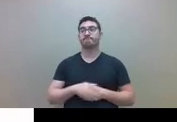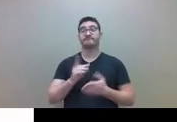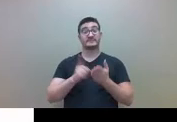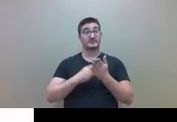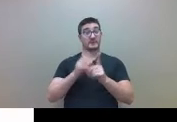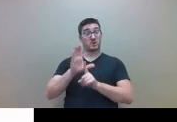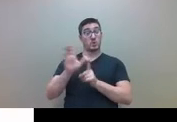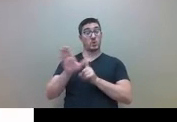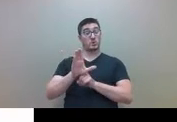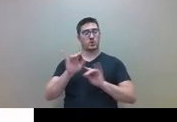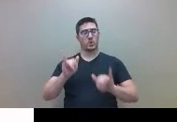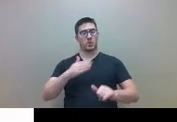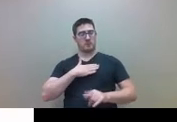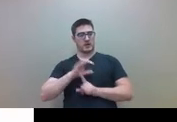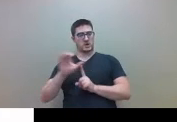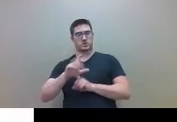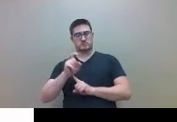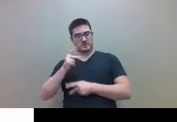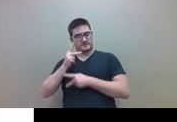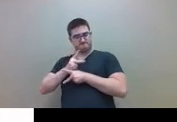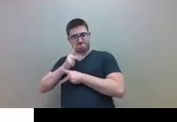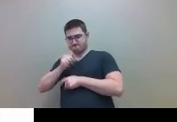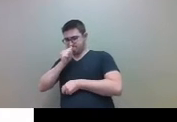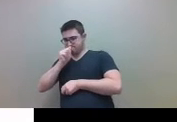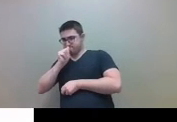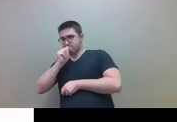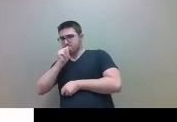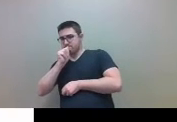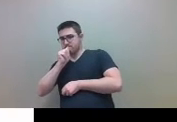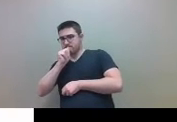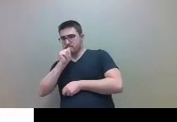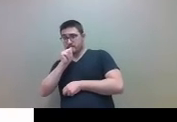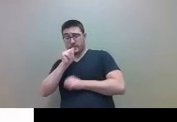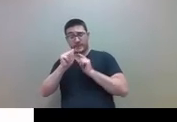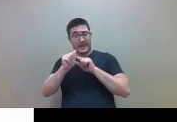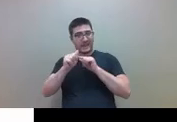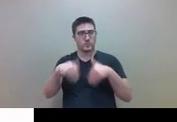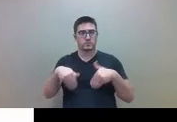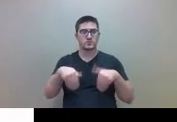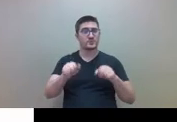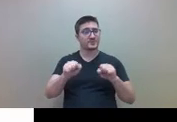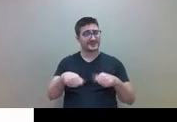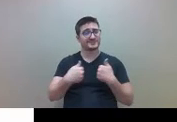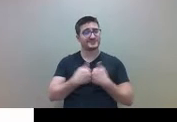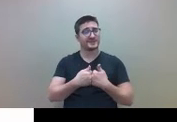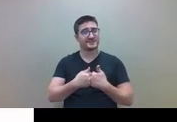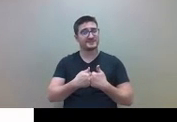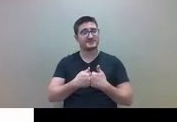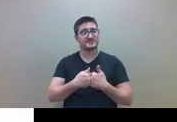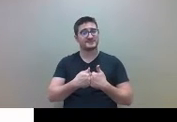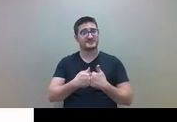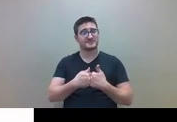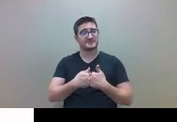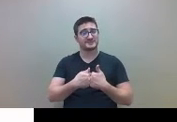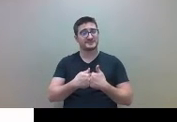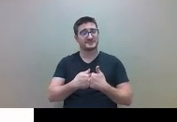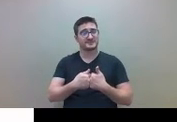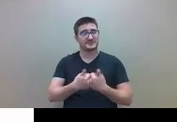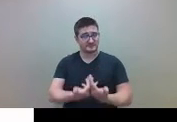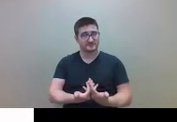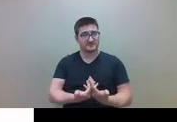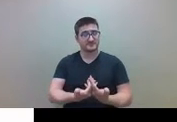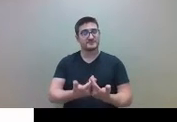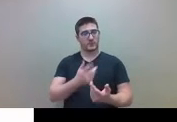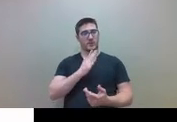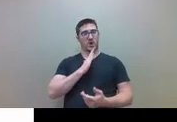it's very kind of enclosed in their silo, that can pose an issue. And we try to support